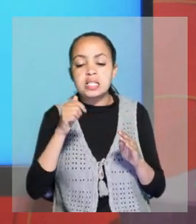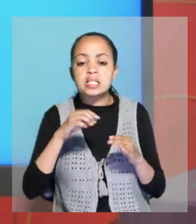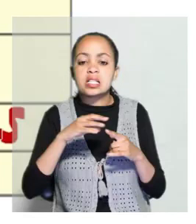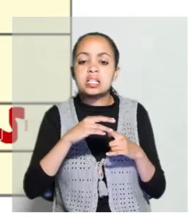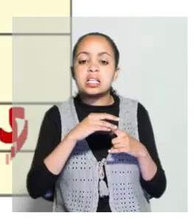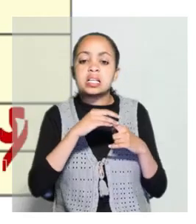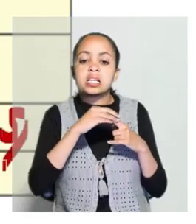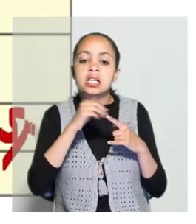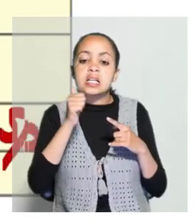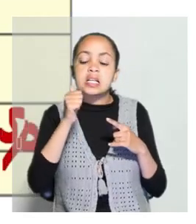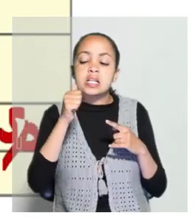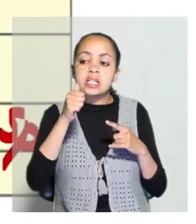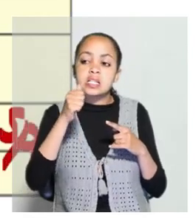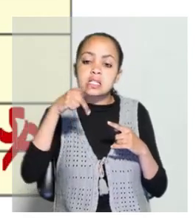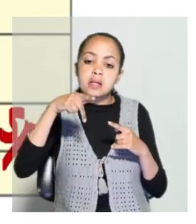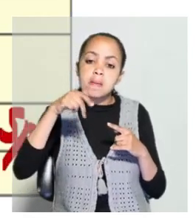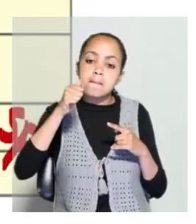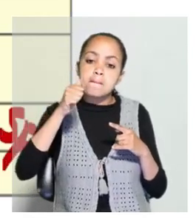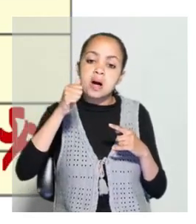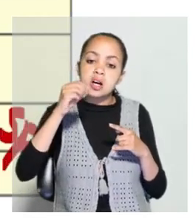spatial separation.